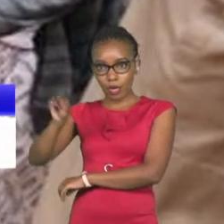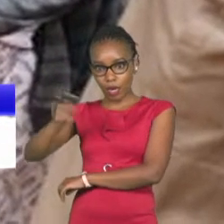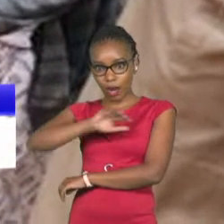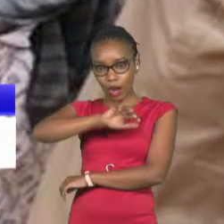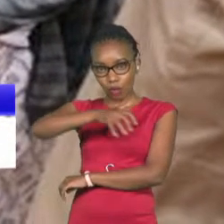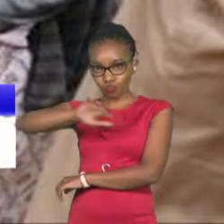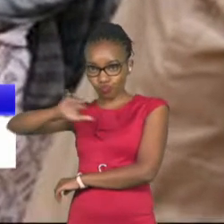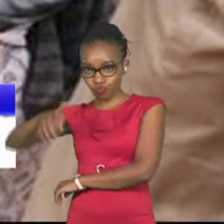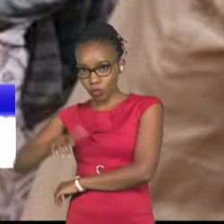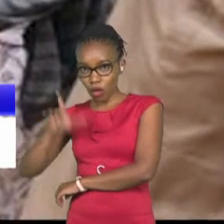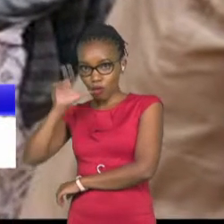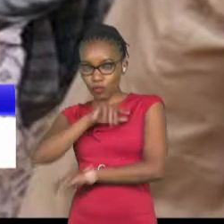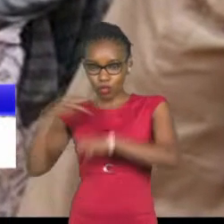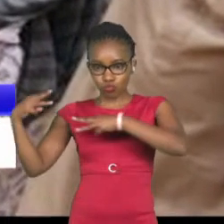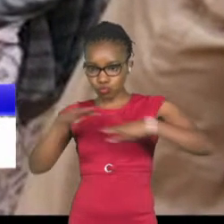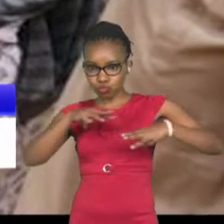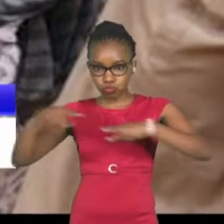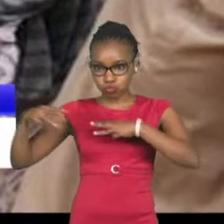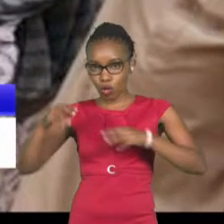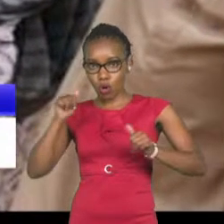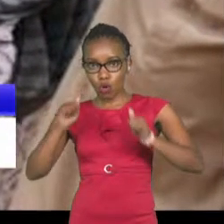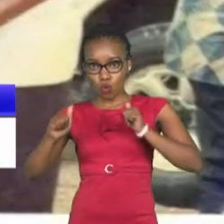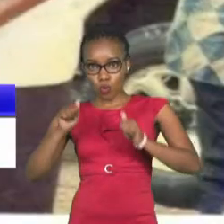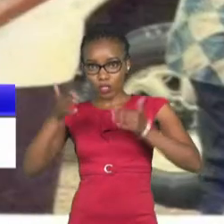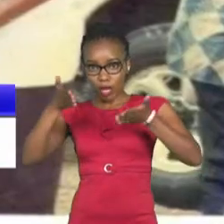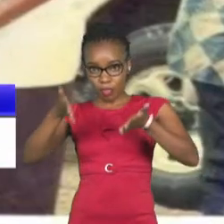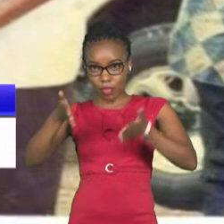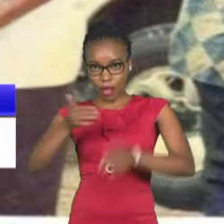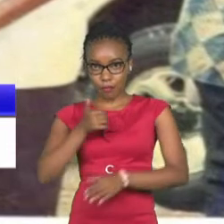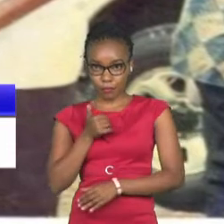to end hostilities that persisted in the area.